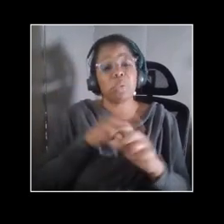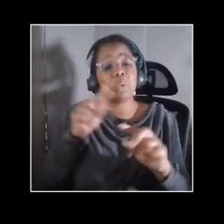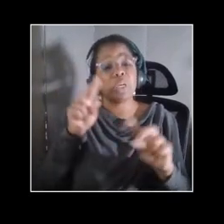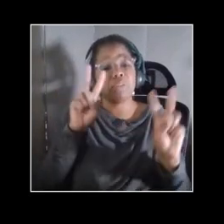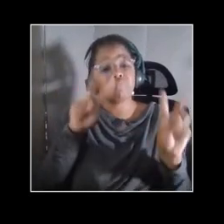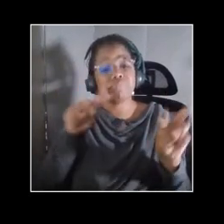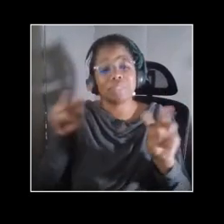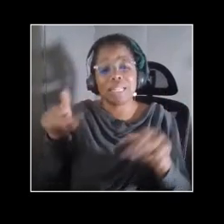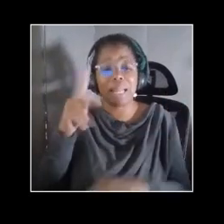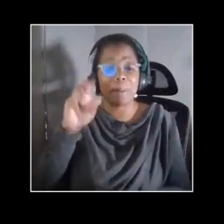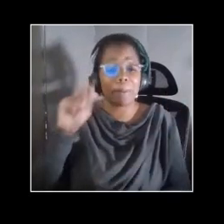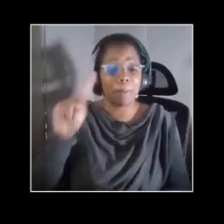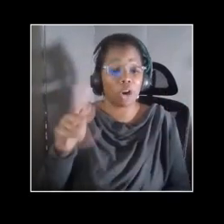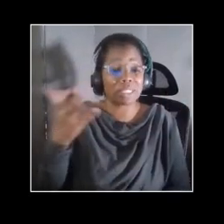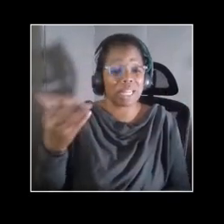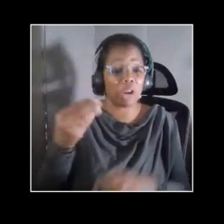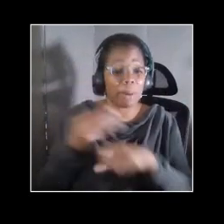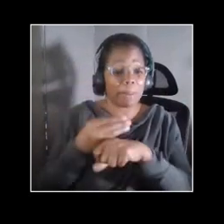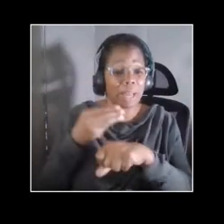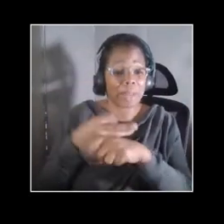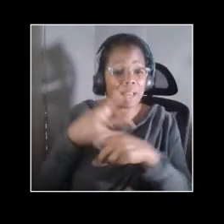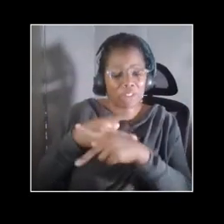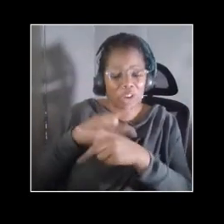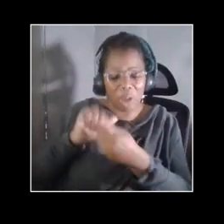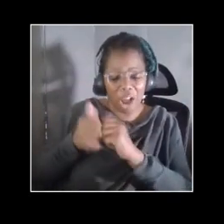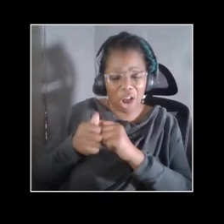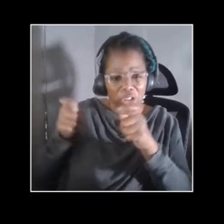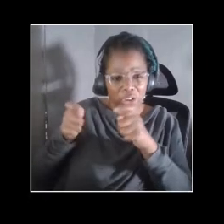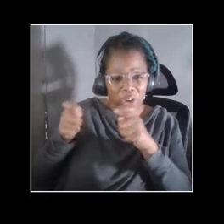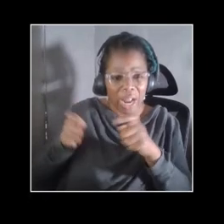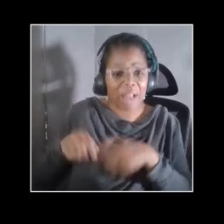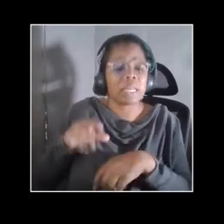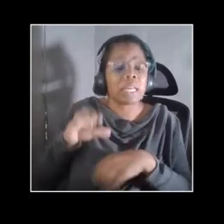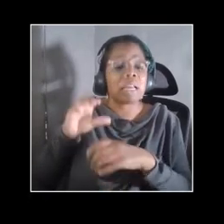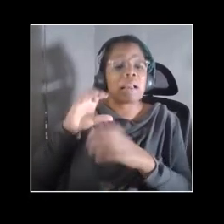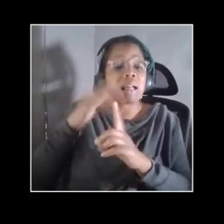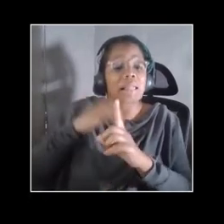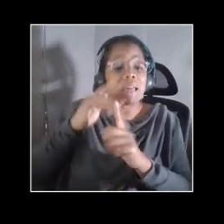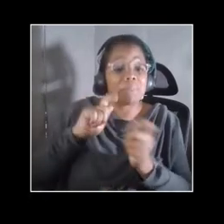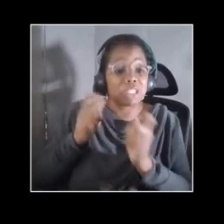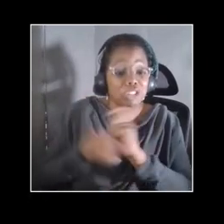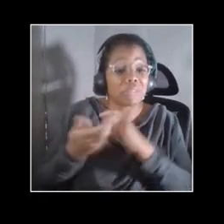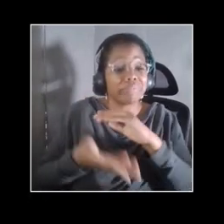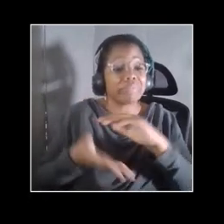in Miami and how they're handling climate change with sea level rise, increased